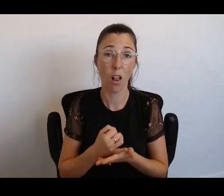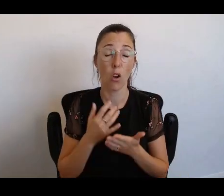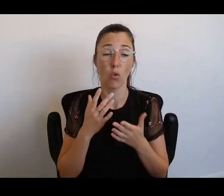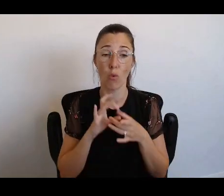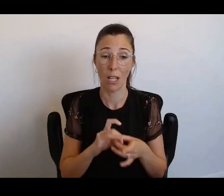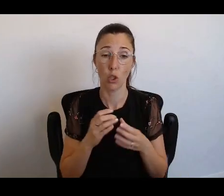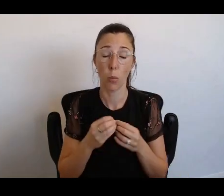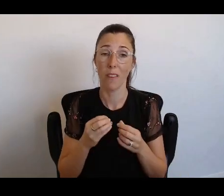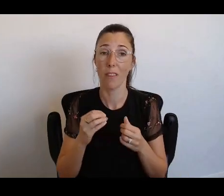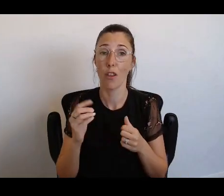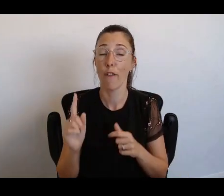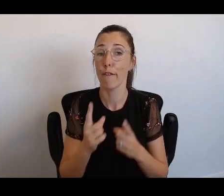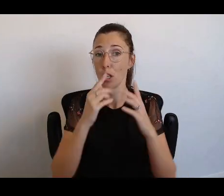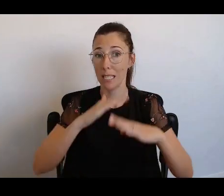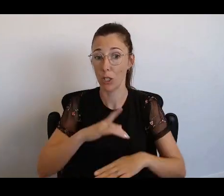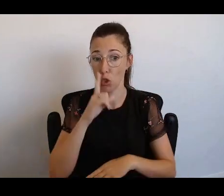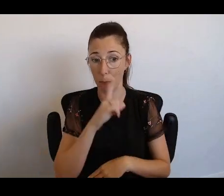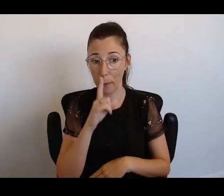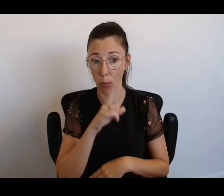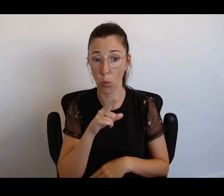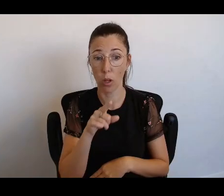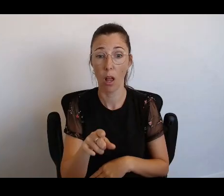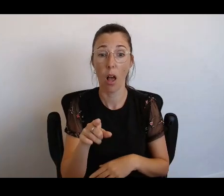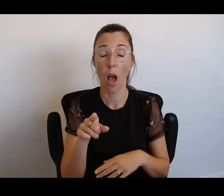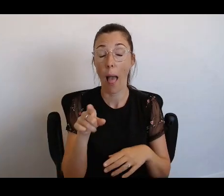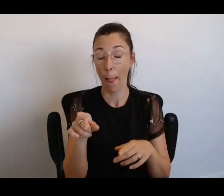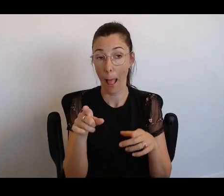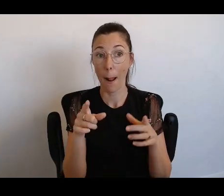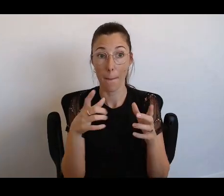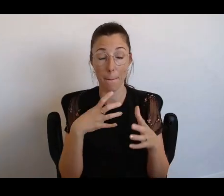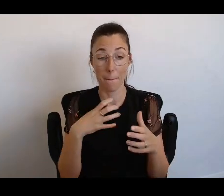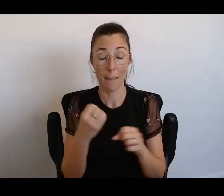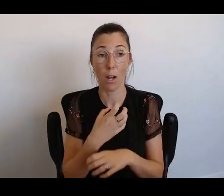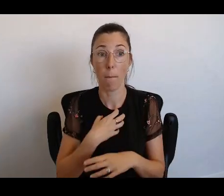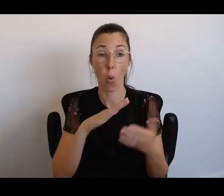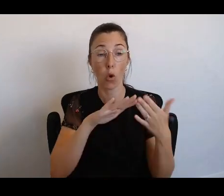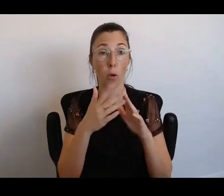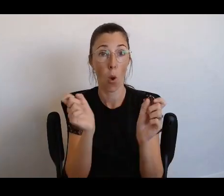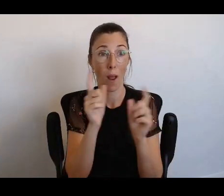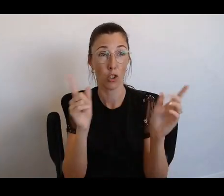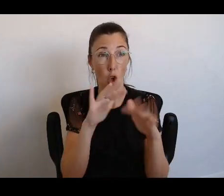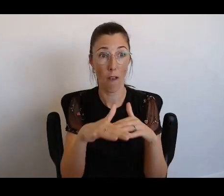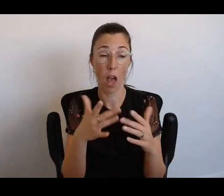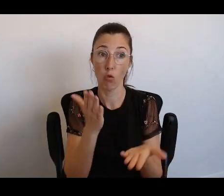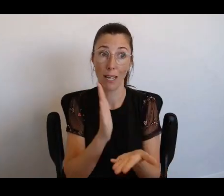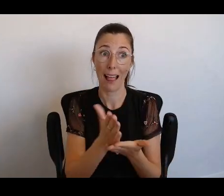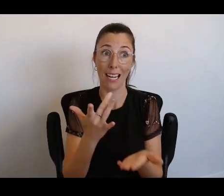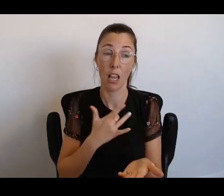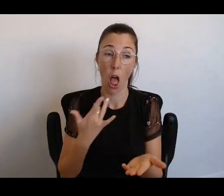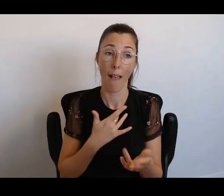particular, the movement increased community awareness of the disturbing reality of Aboriginal and Torres Strait Islander